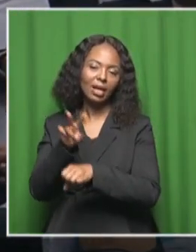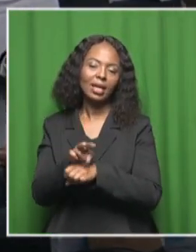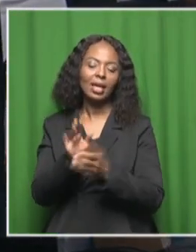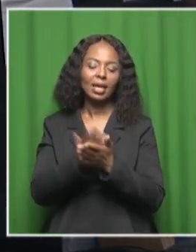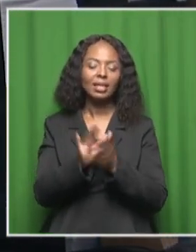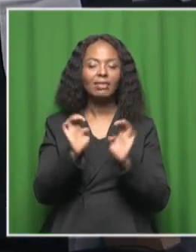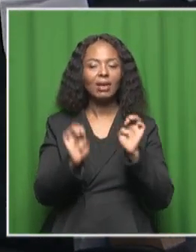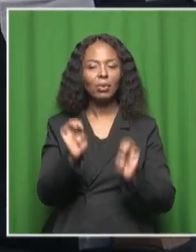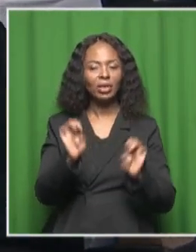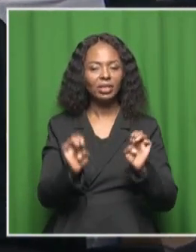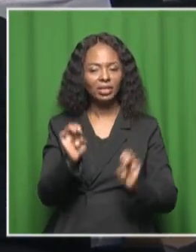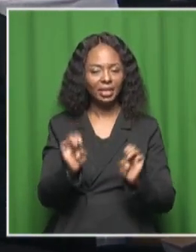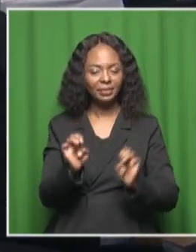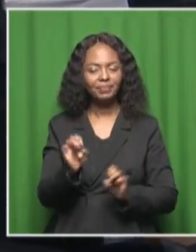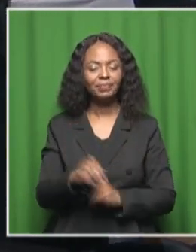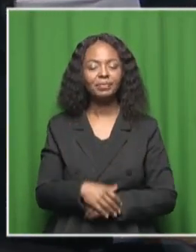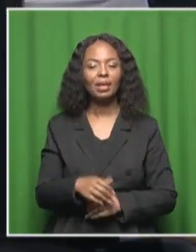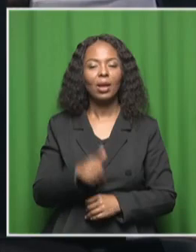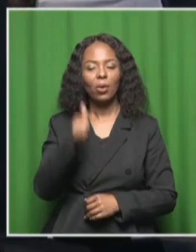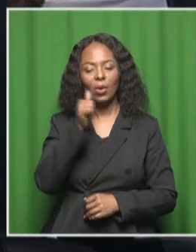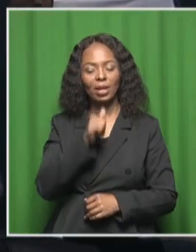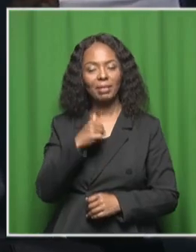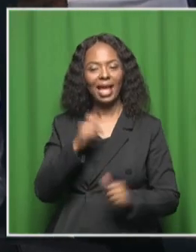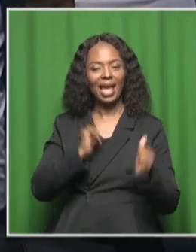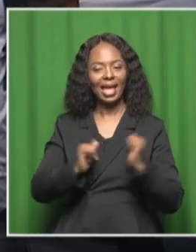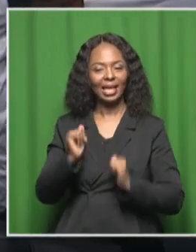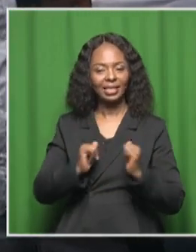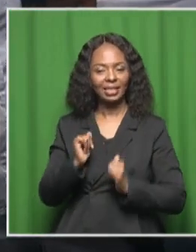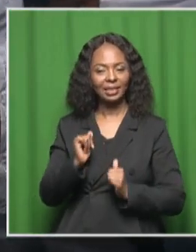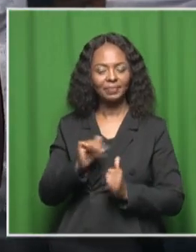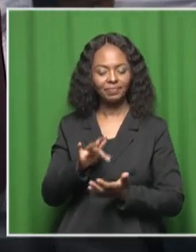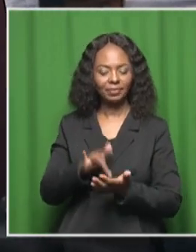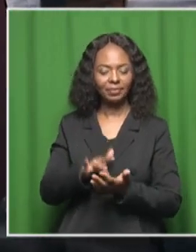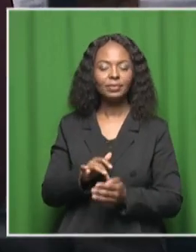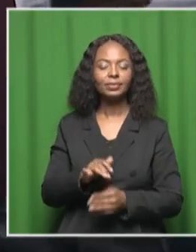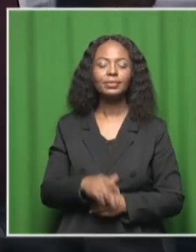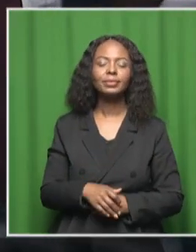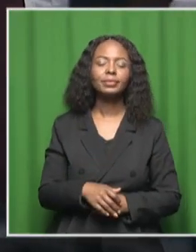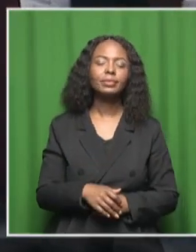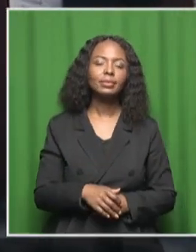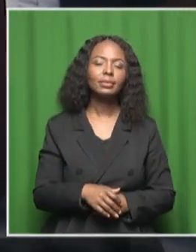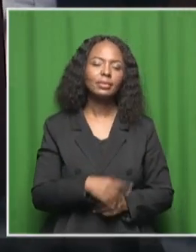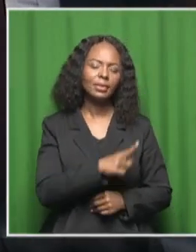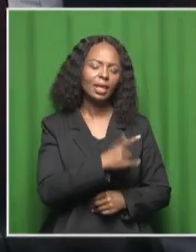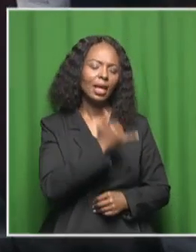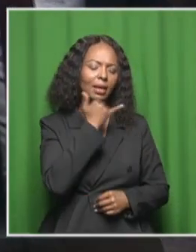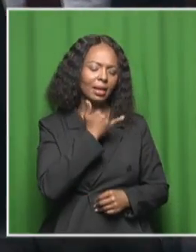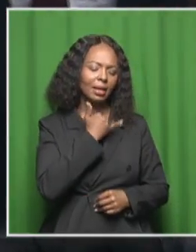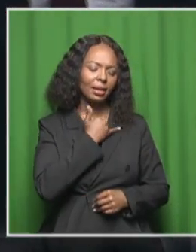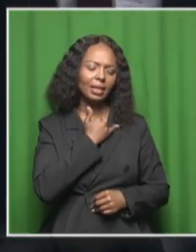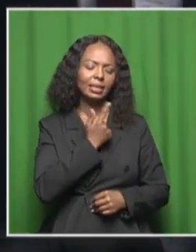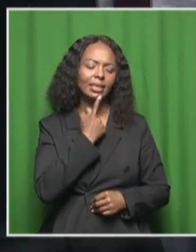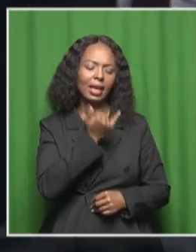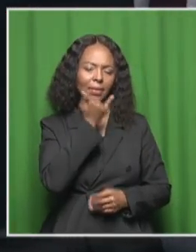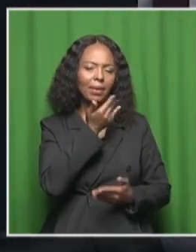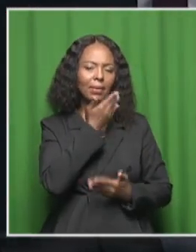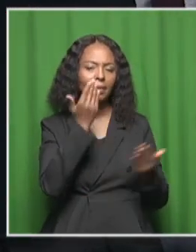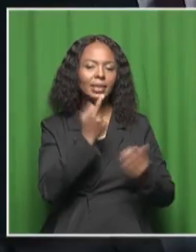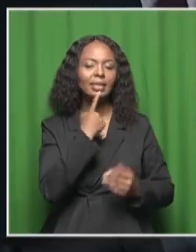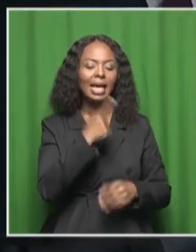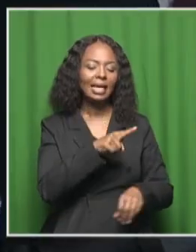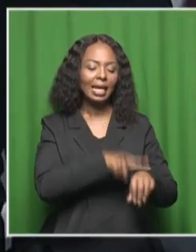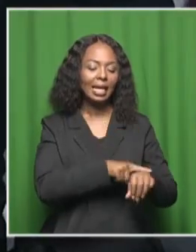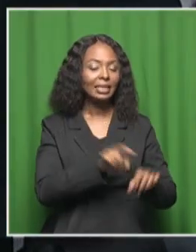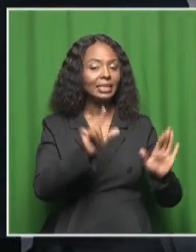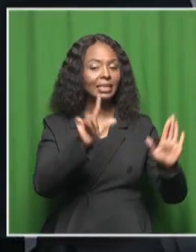passed on. And I said something on the screen, he wasn't happy. So he called me and said, "At 7, we're going to have a call."